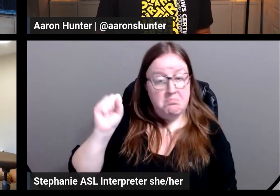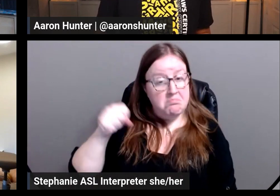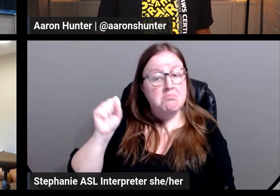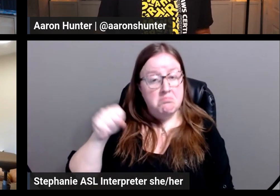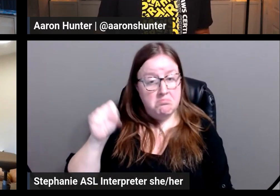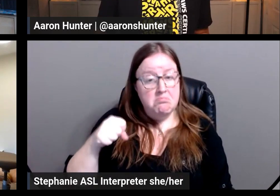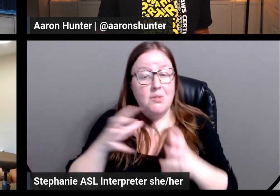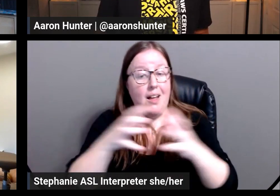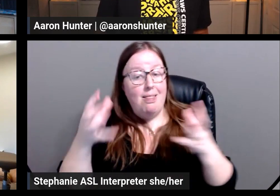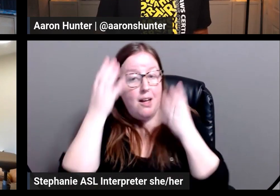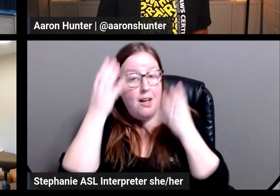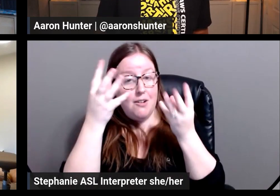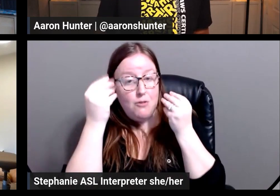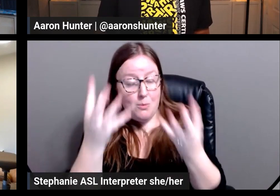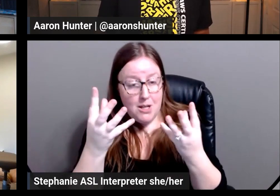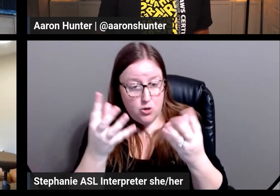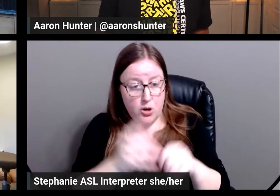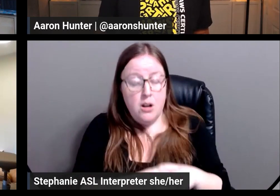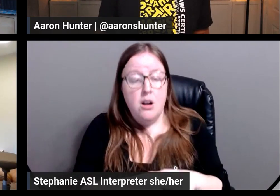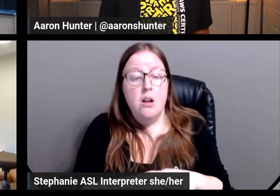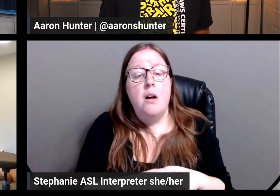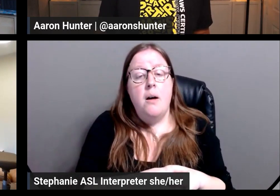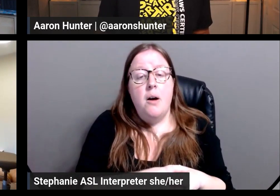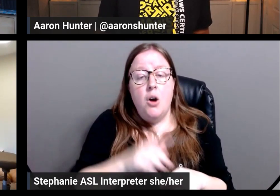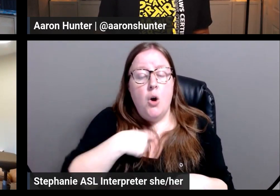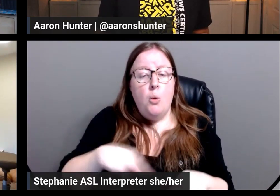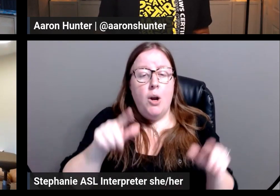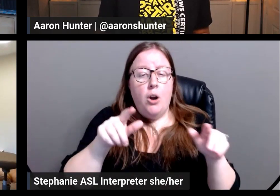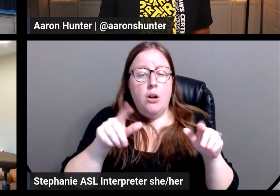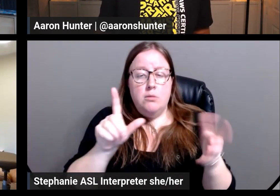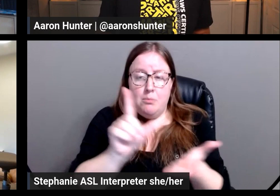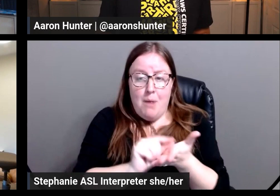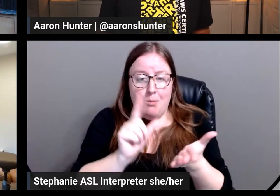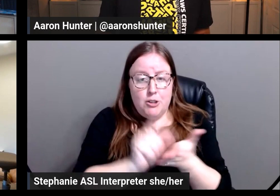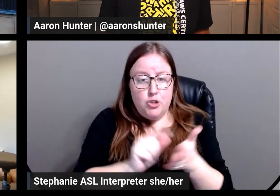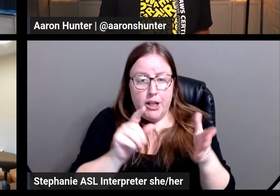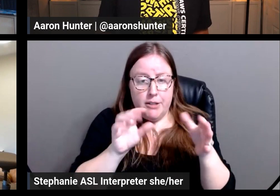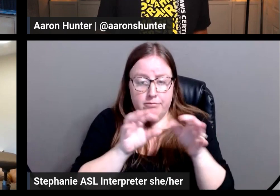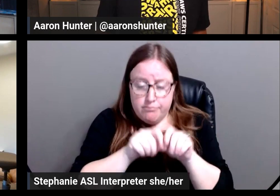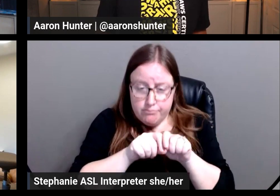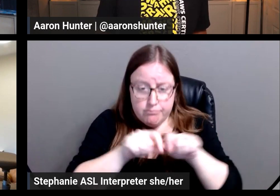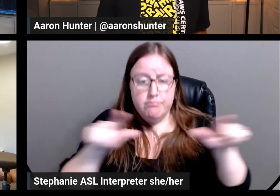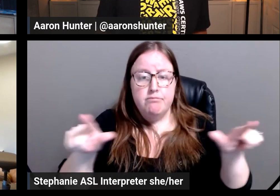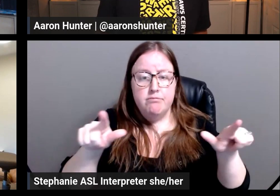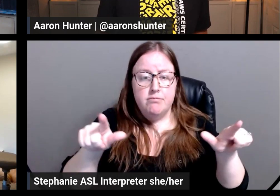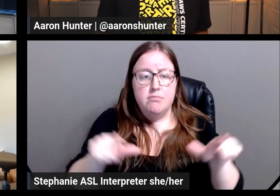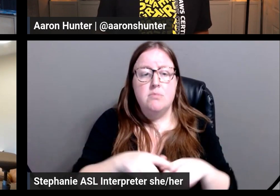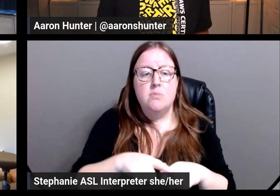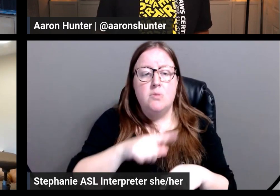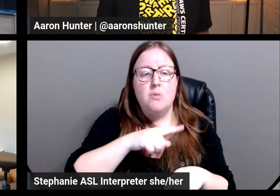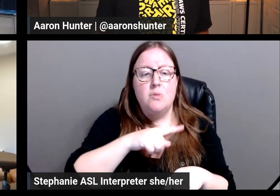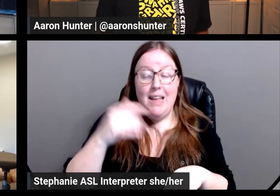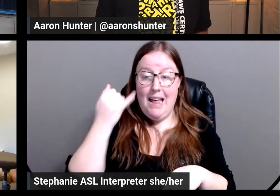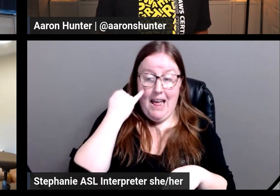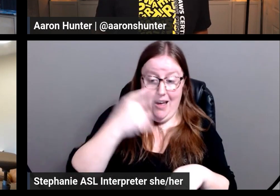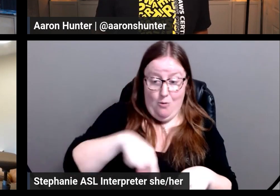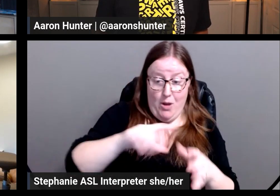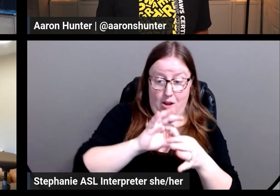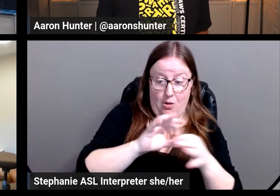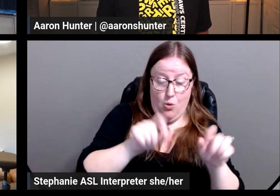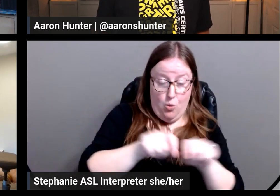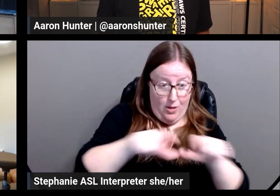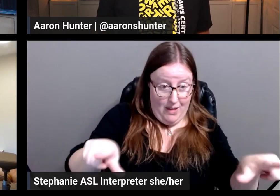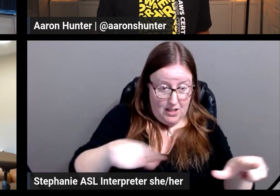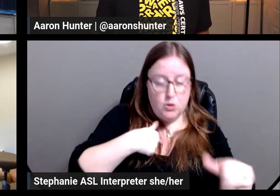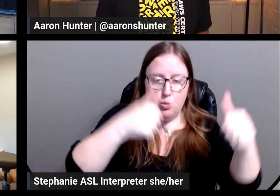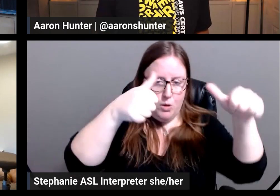lot of information that we're publishing. We publish release notes sort of as we release things. We've also got a